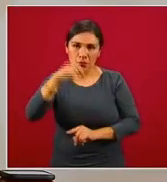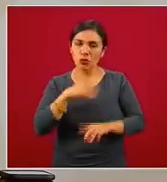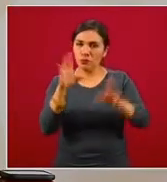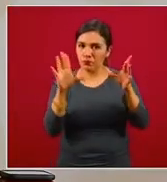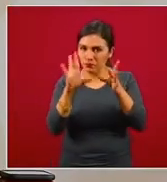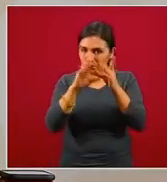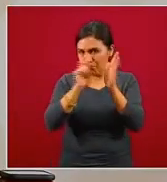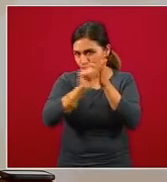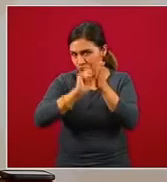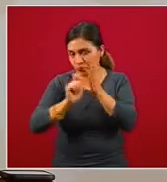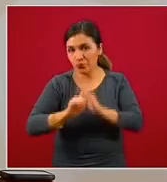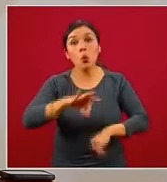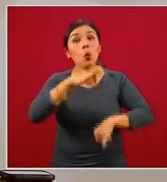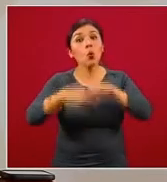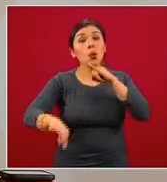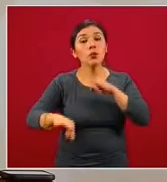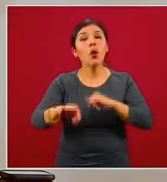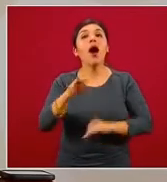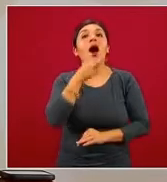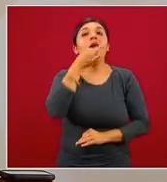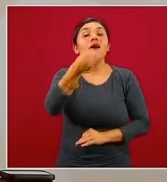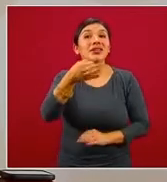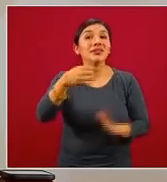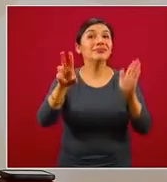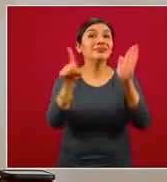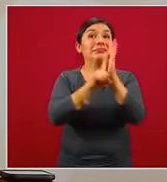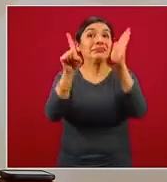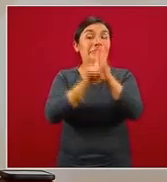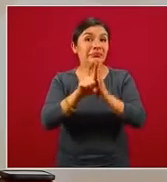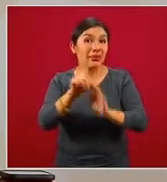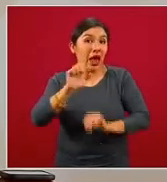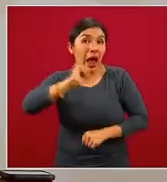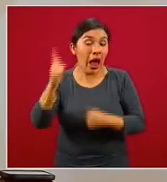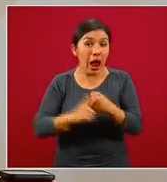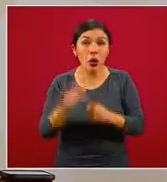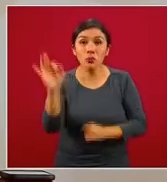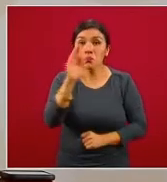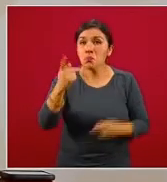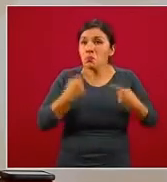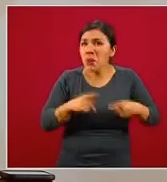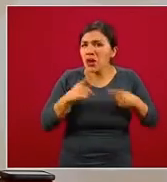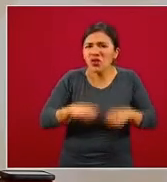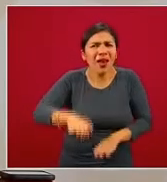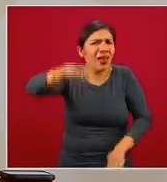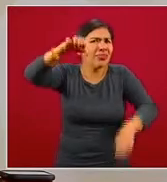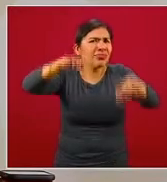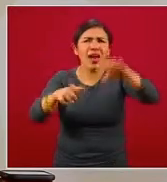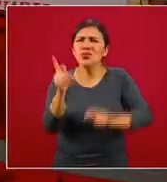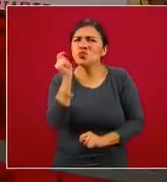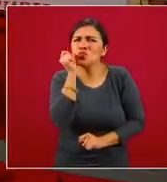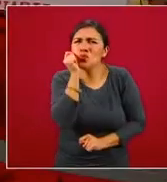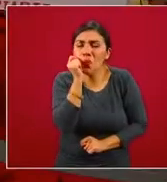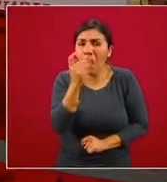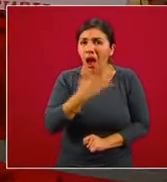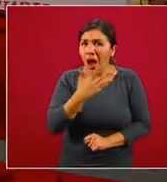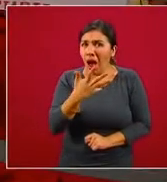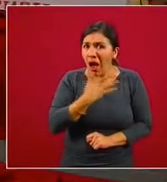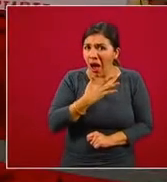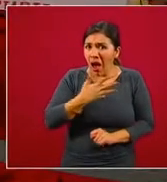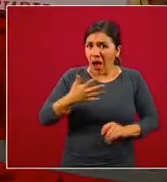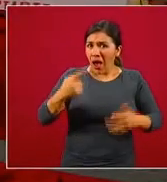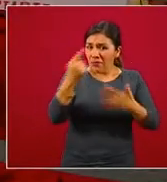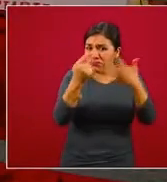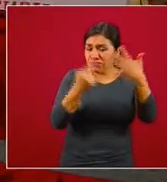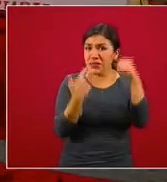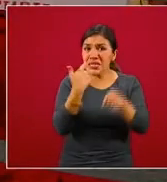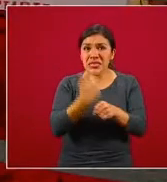Ahora, termino con la alerta. the same Si cualquier persona de containers cualquier edad that you tenga use o for no storing tenga las food condiciones que se consideran